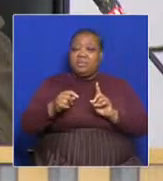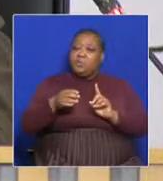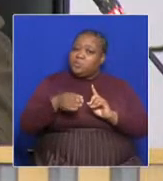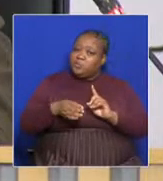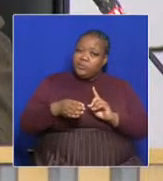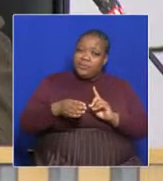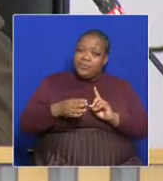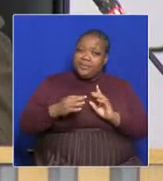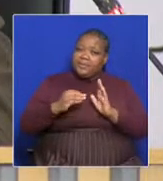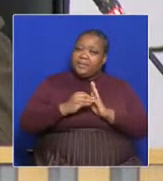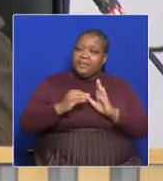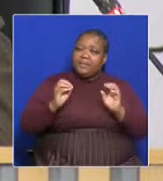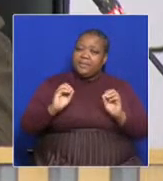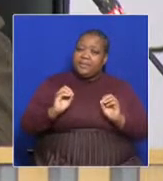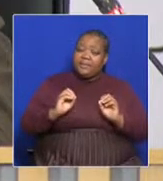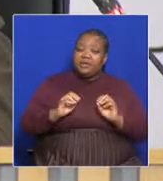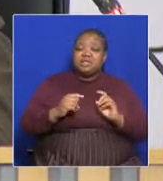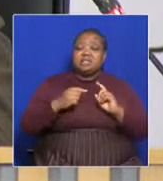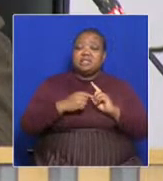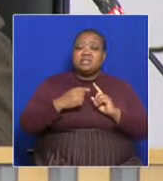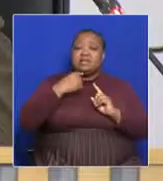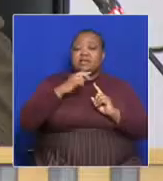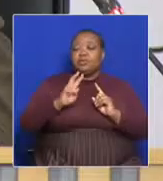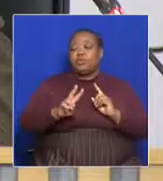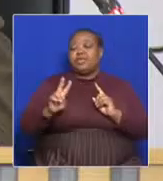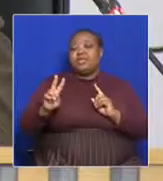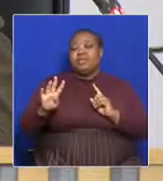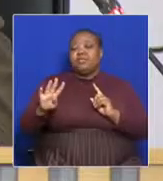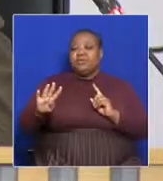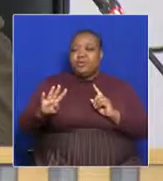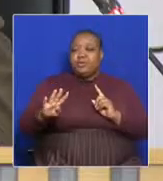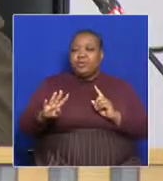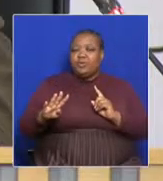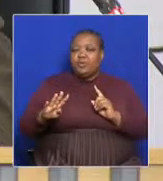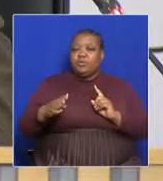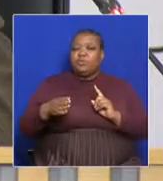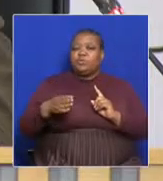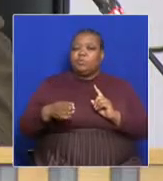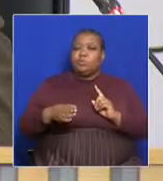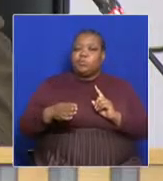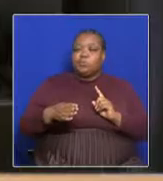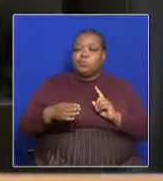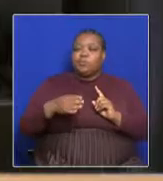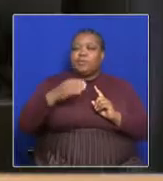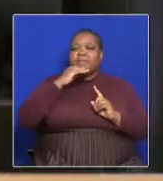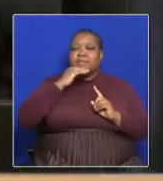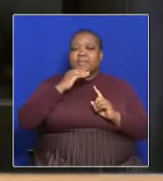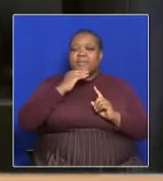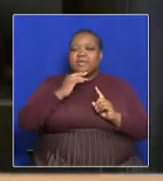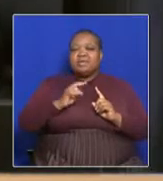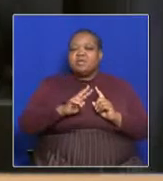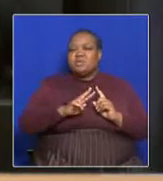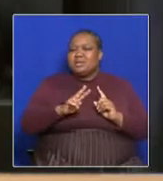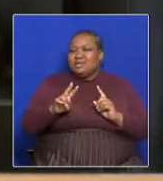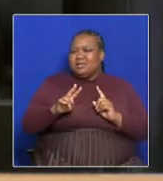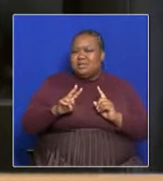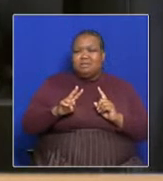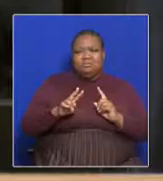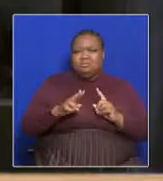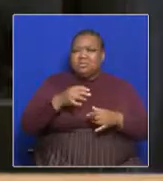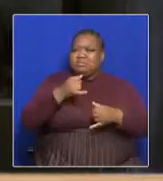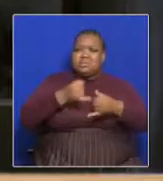says 24th I was there, he couldn't be referring to the 22nd. There is no mistake about